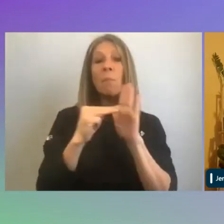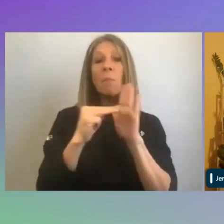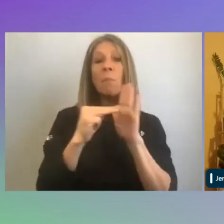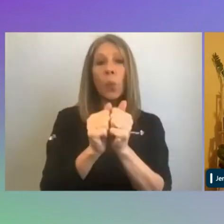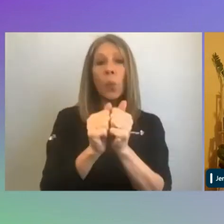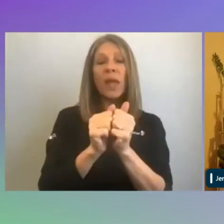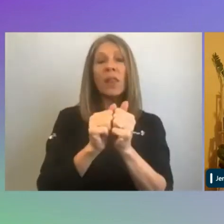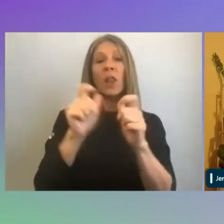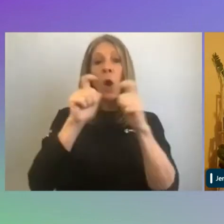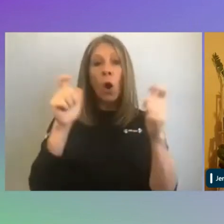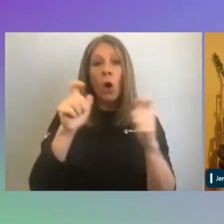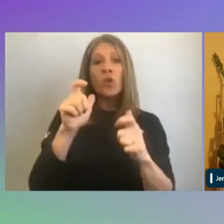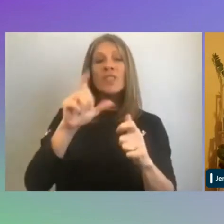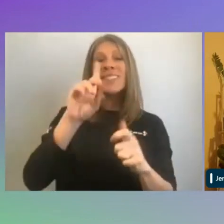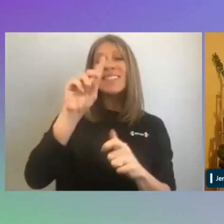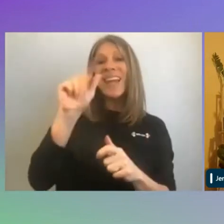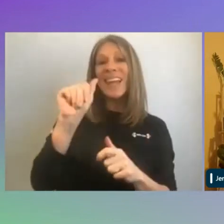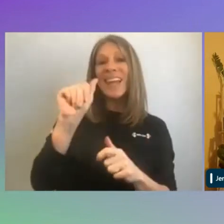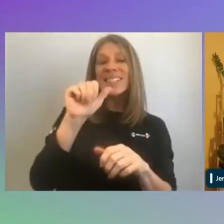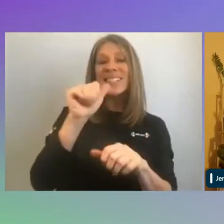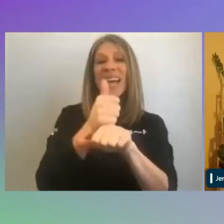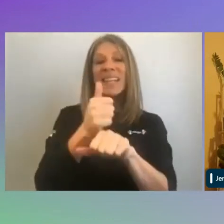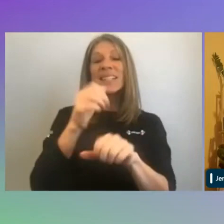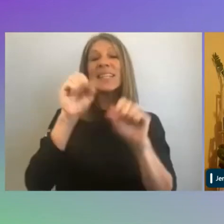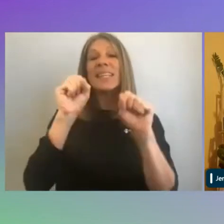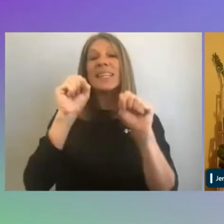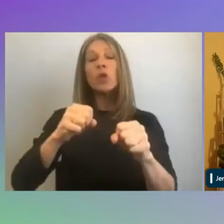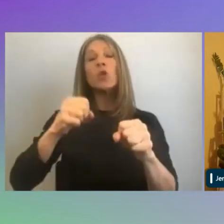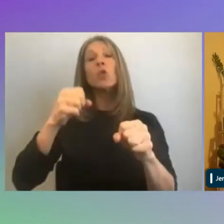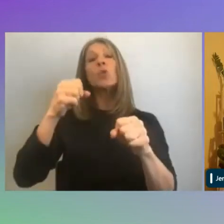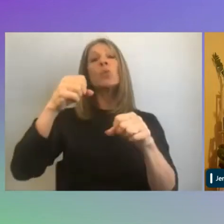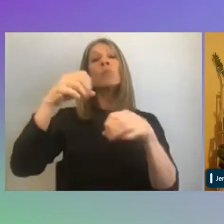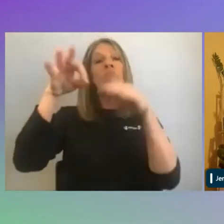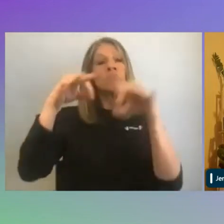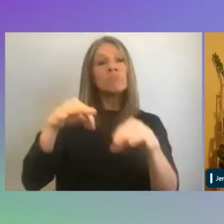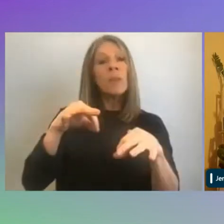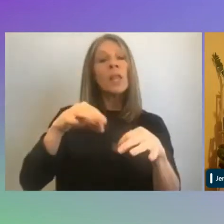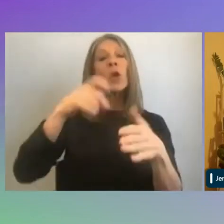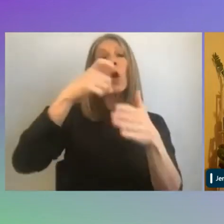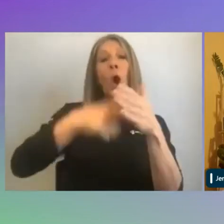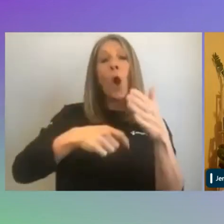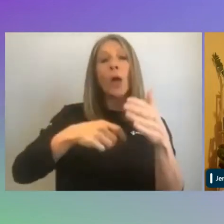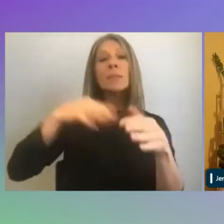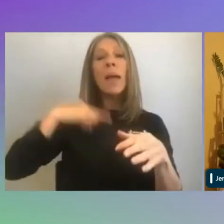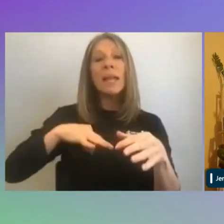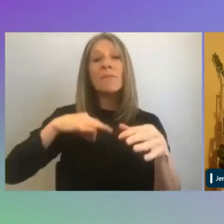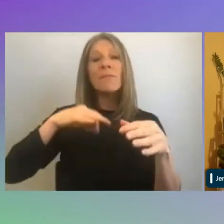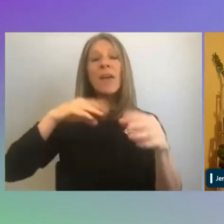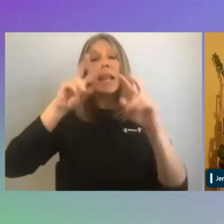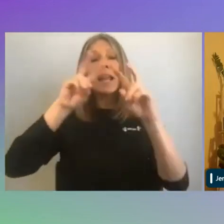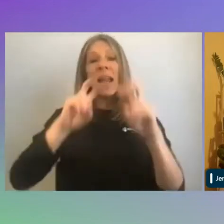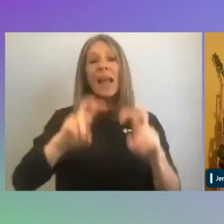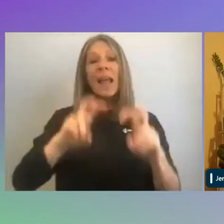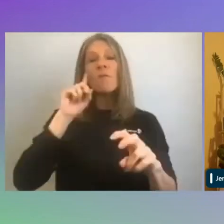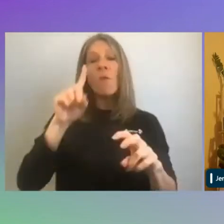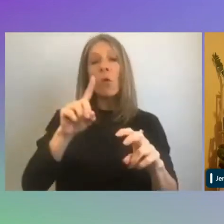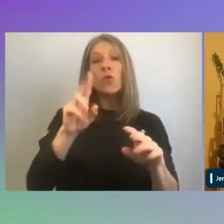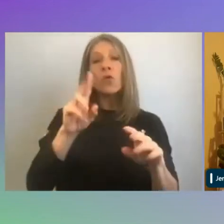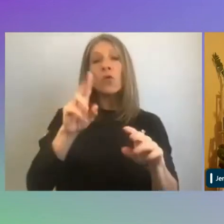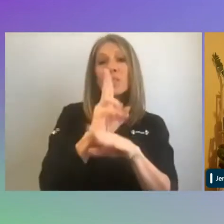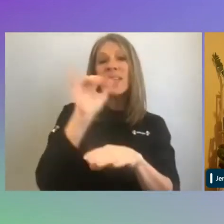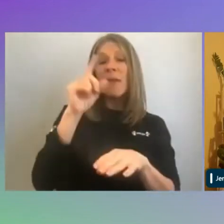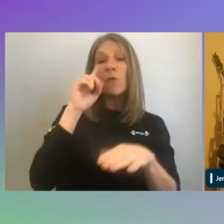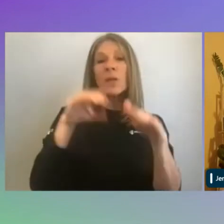data sets. Could you elaborate on the cost-benefit analysis of investing in fine-tuning models for accessibility purposes